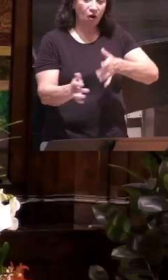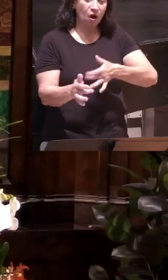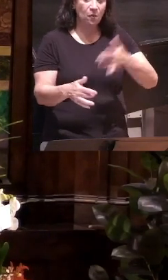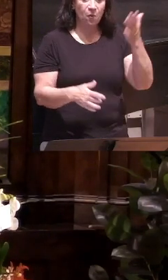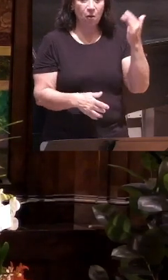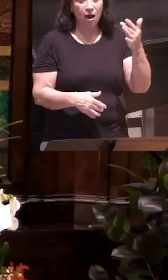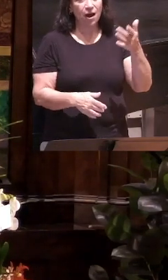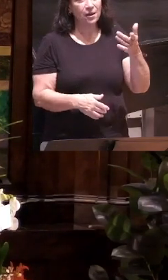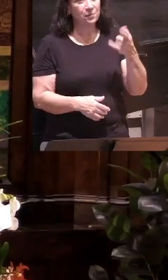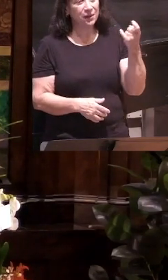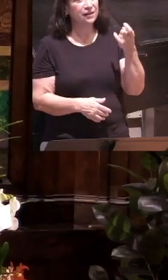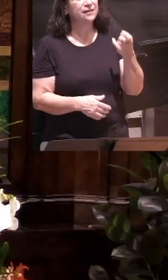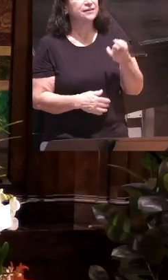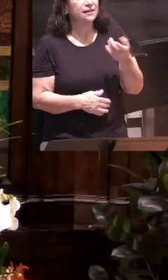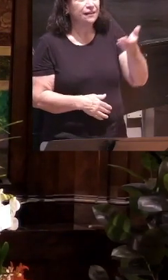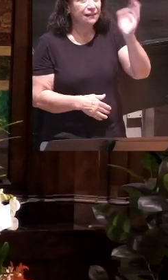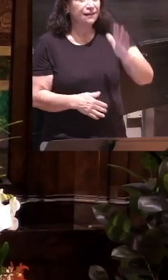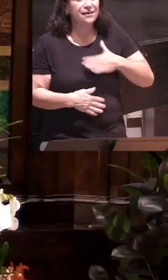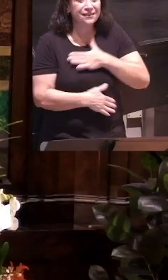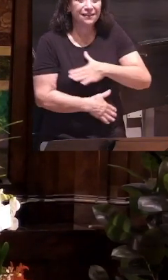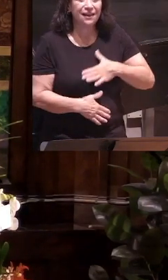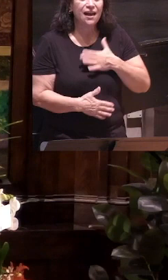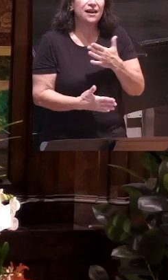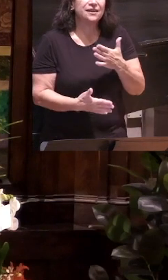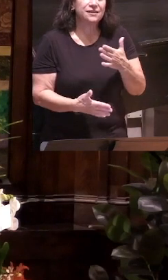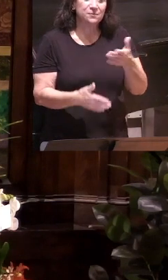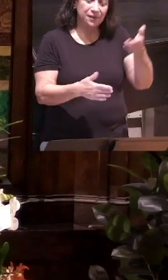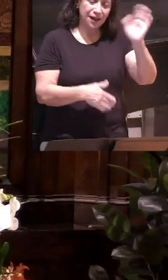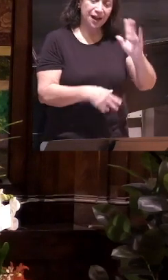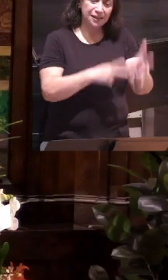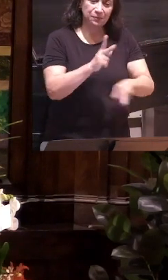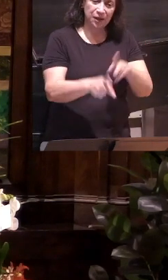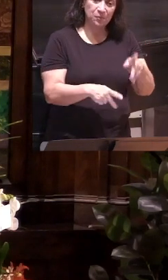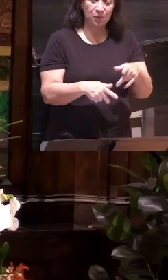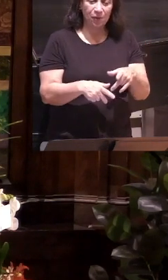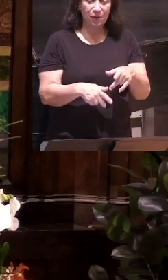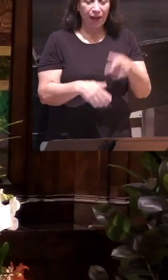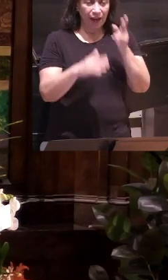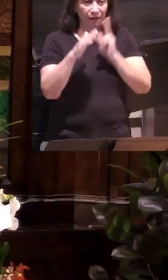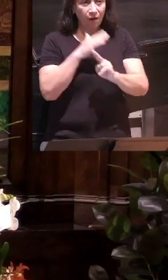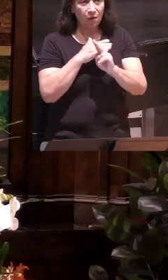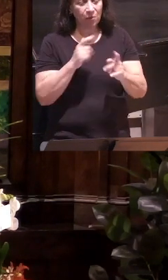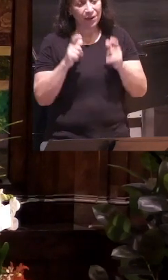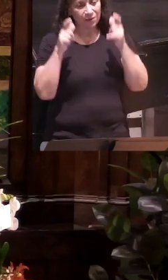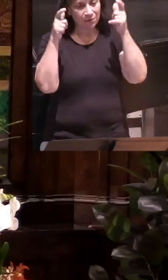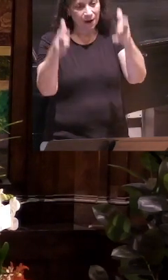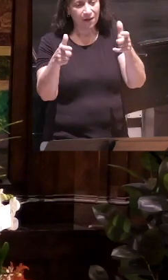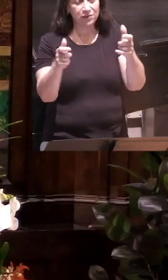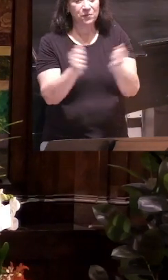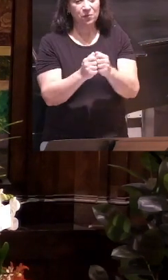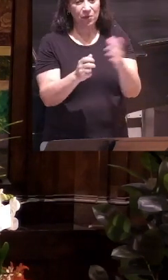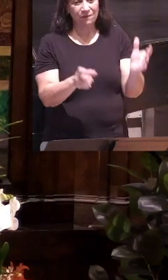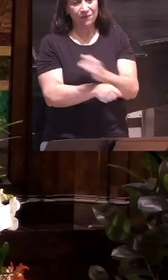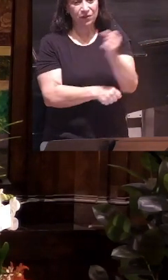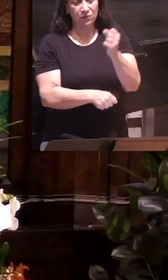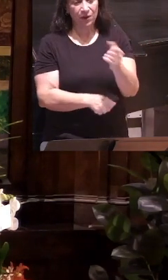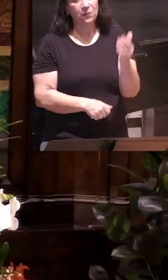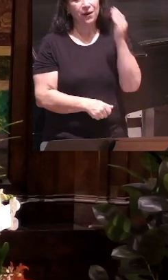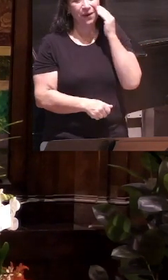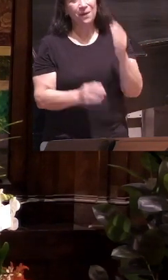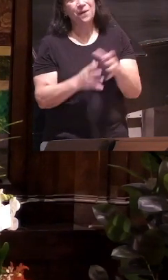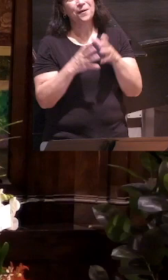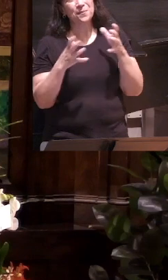delights in God's people. God crowns the humble with victory. And we know how